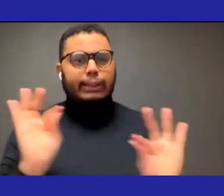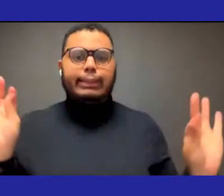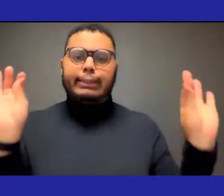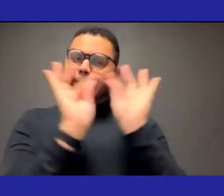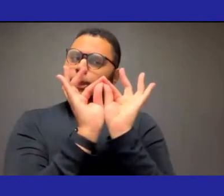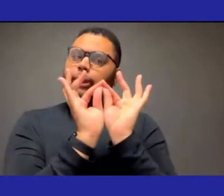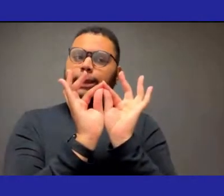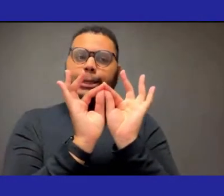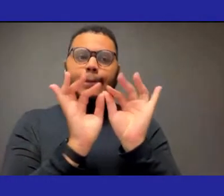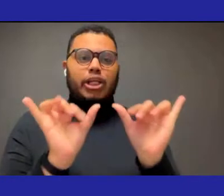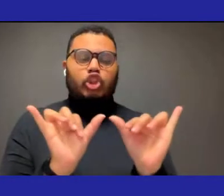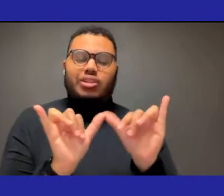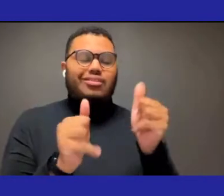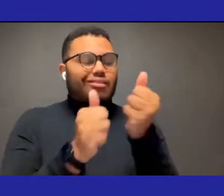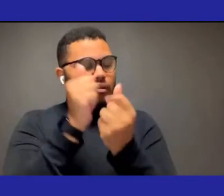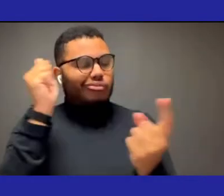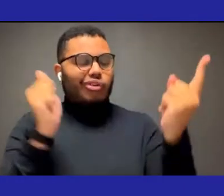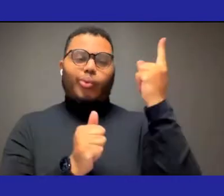Obviously, everyone recognizes,